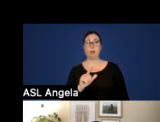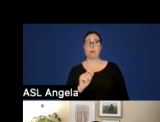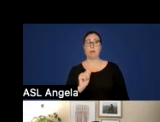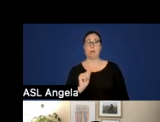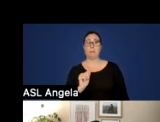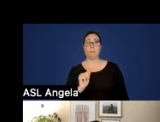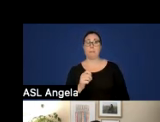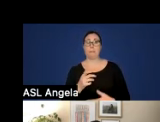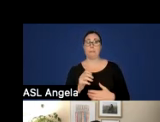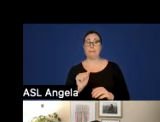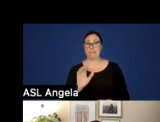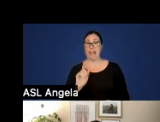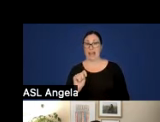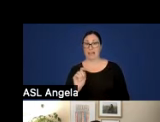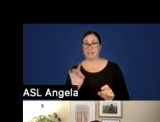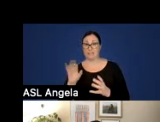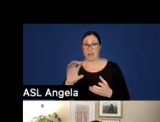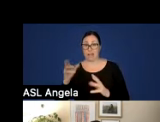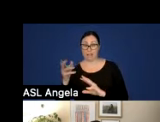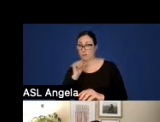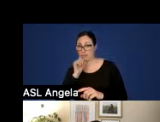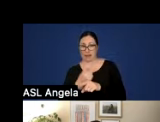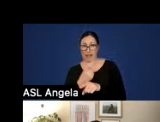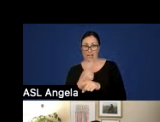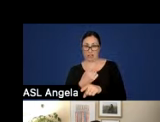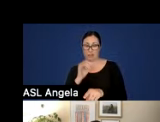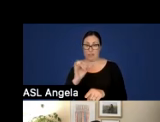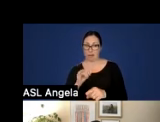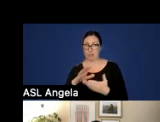accurate, and that was quite the learning curve.